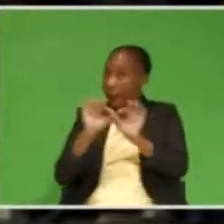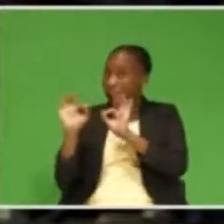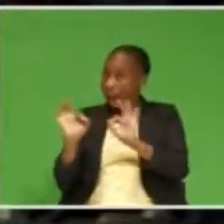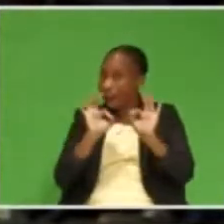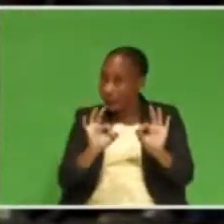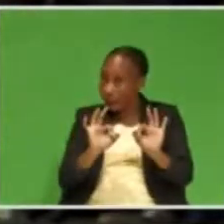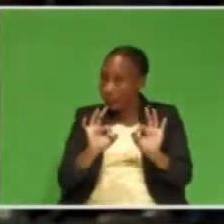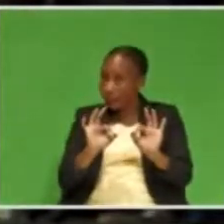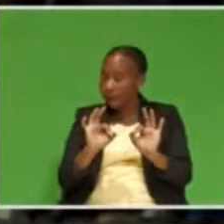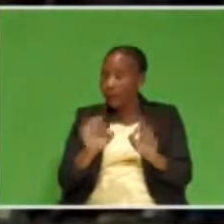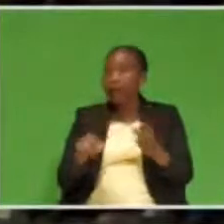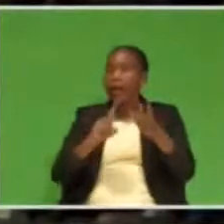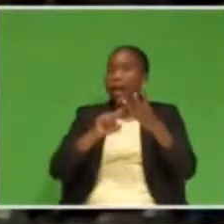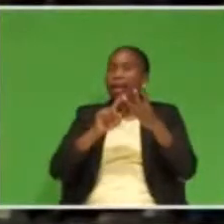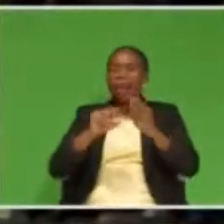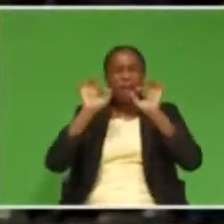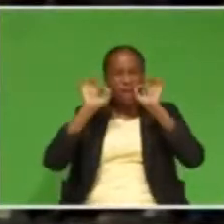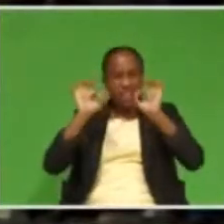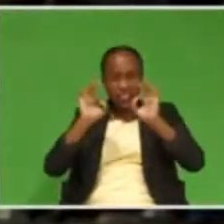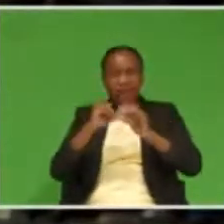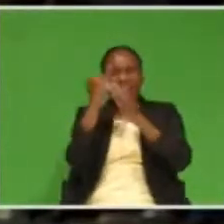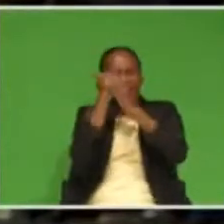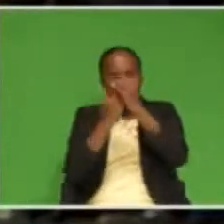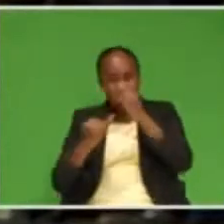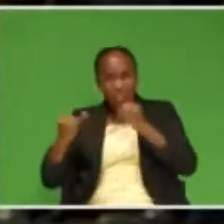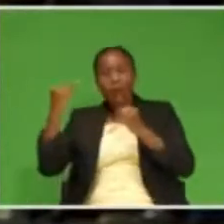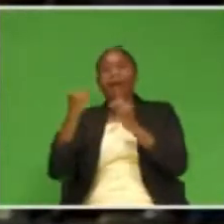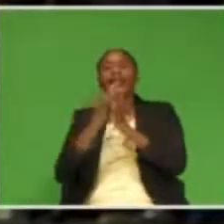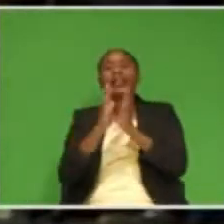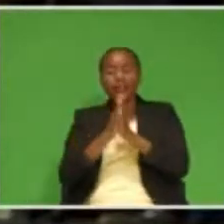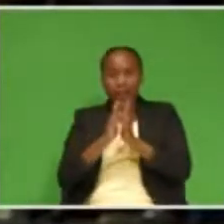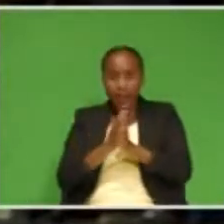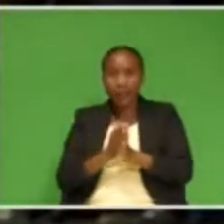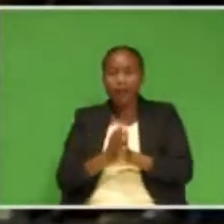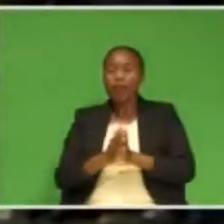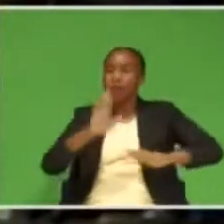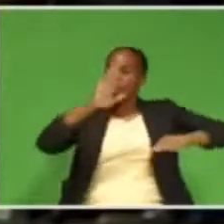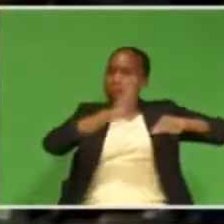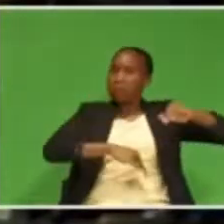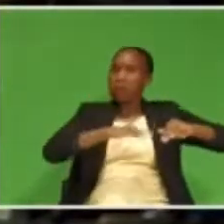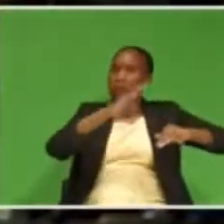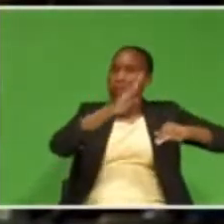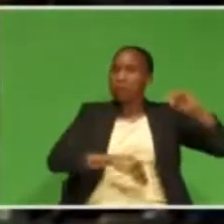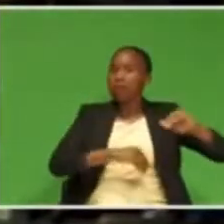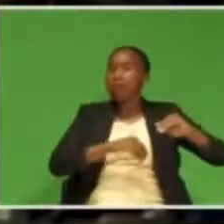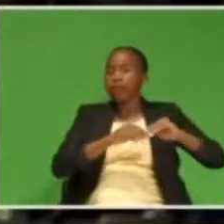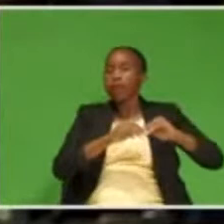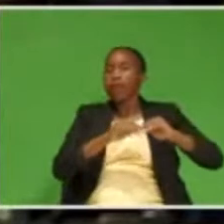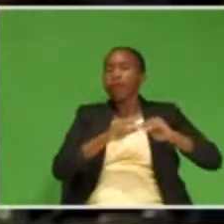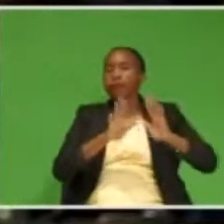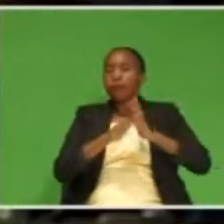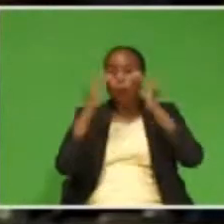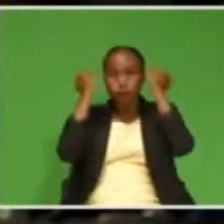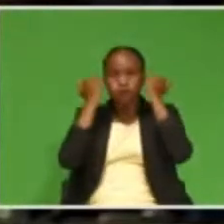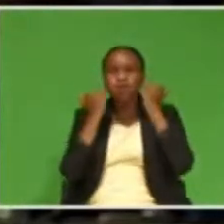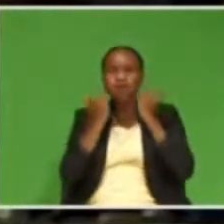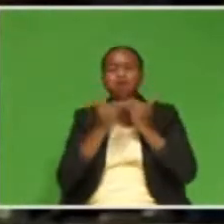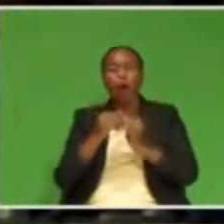an effective and independent prosecution authority, our